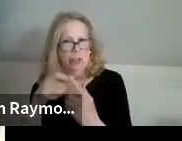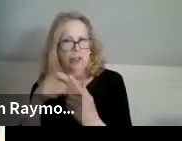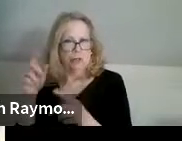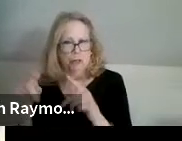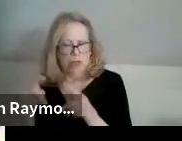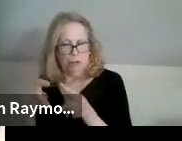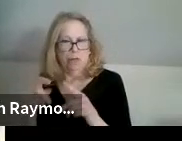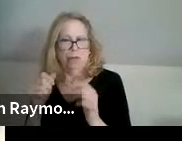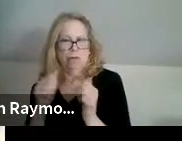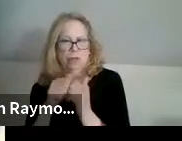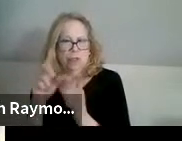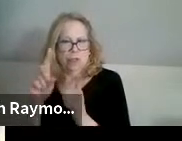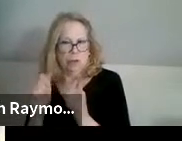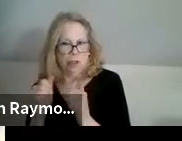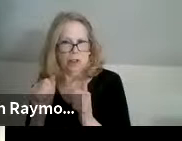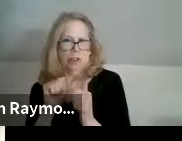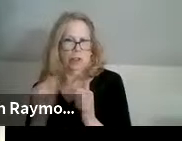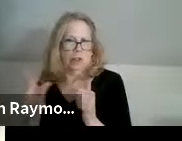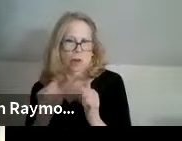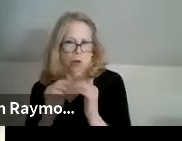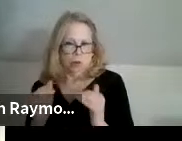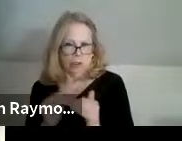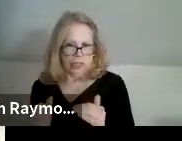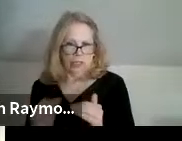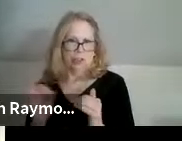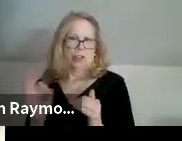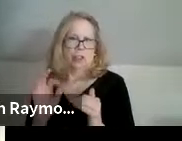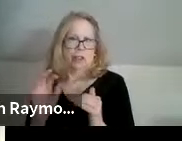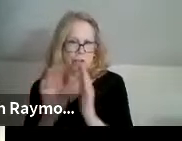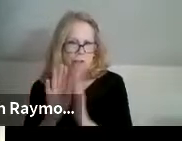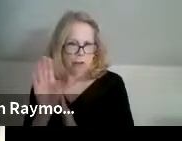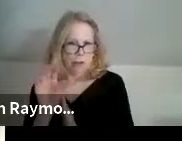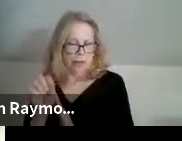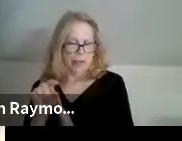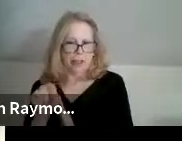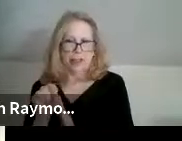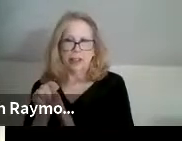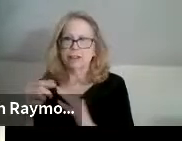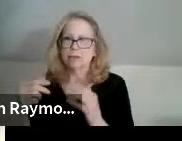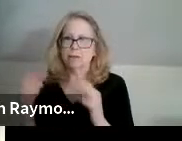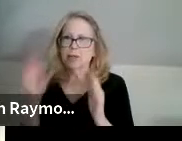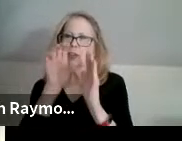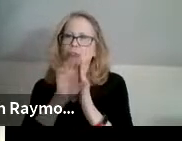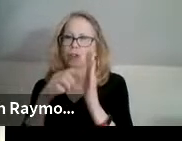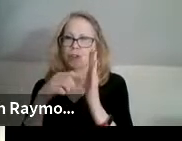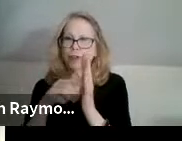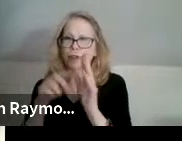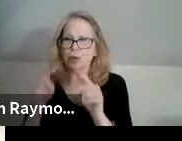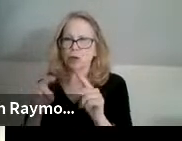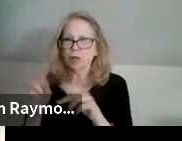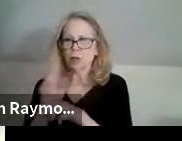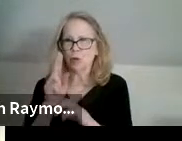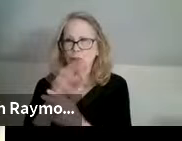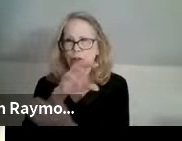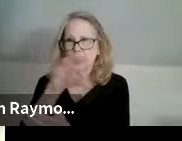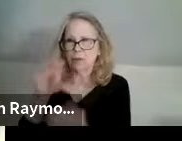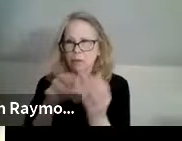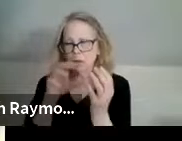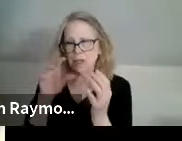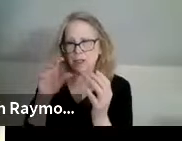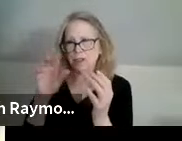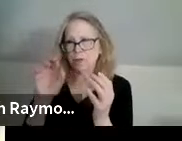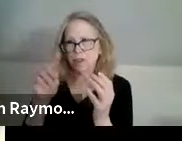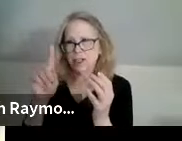of development. And the photo on this slide is of a person wearing mixed reality smart glasses touching